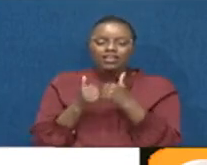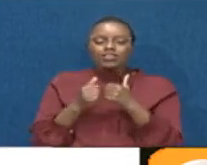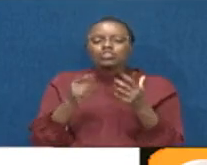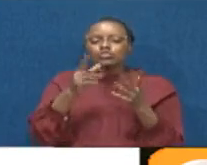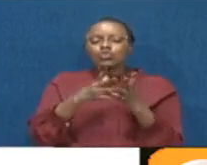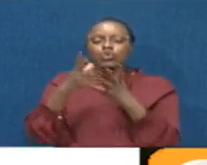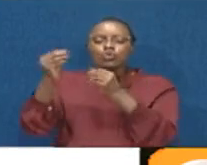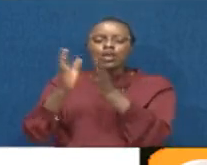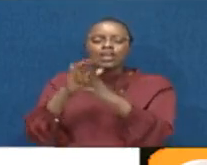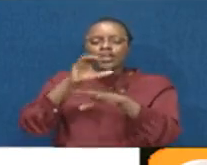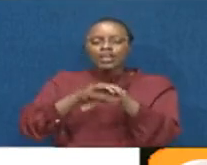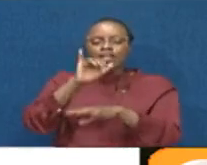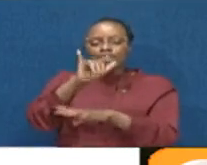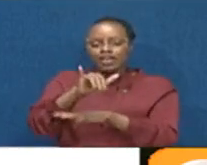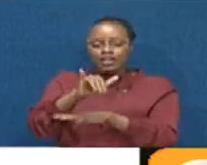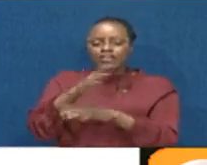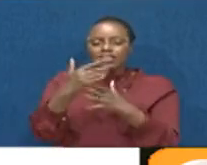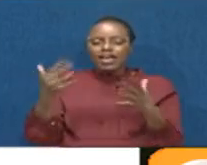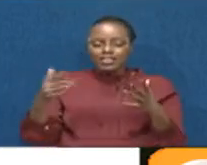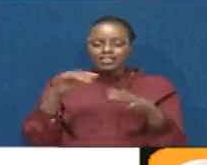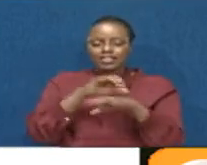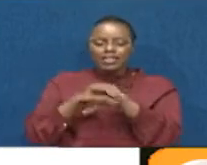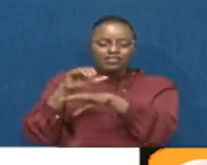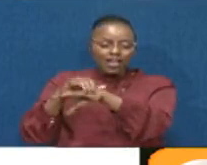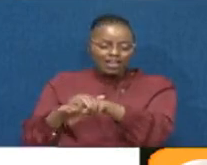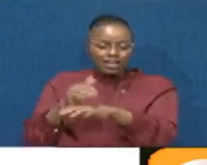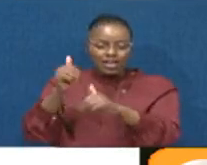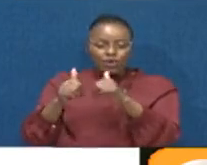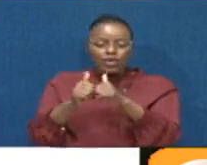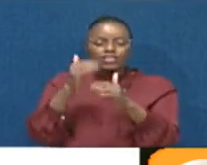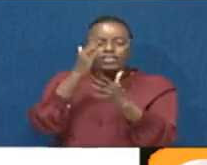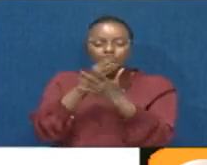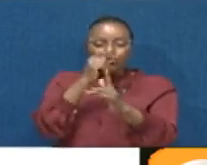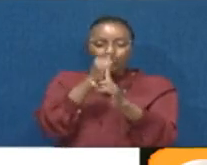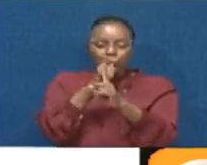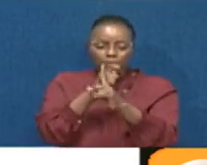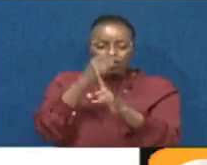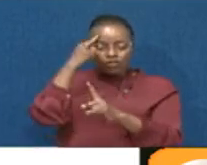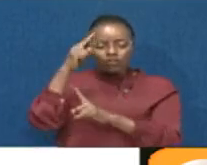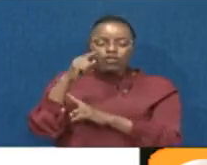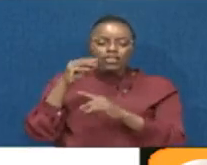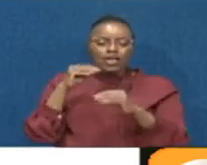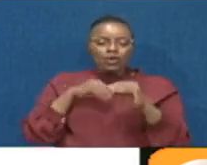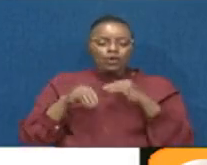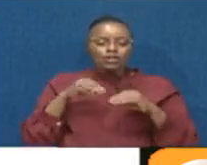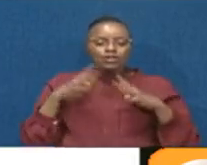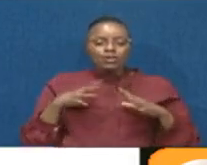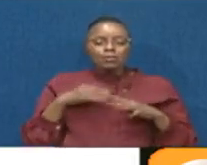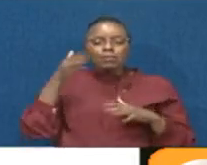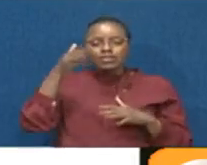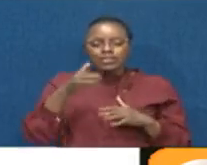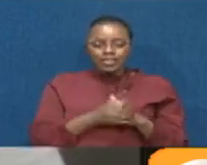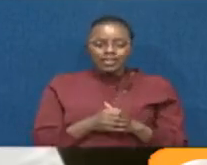go ye flat out. In asset recovery, the real weapon against corrupt public officials